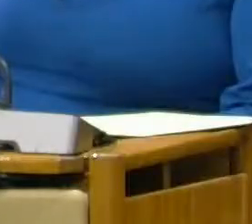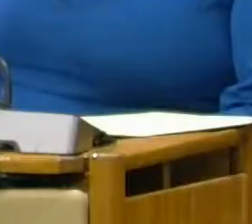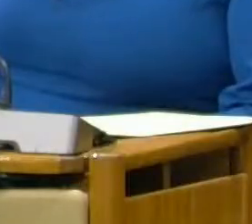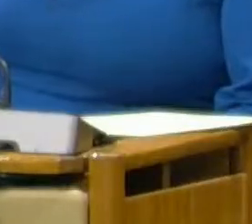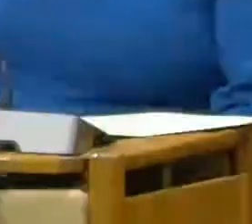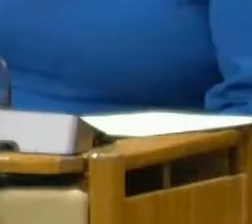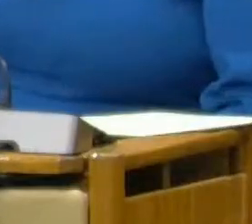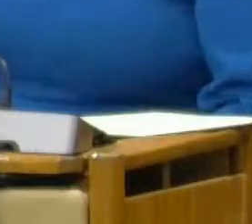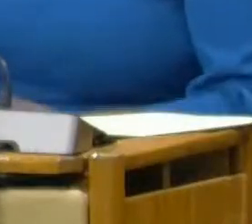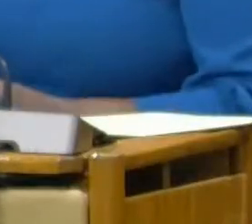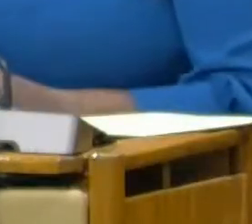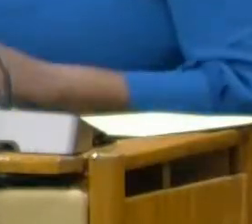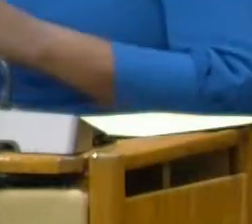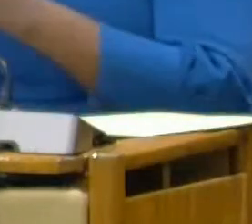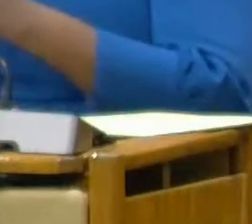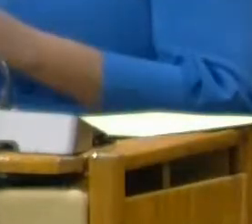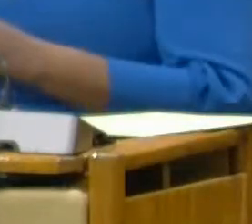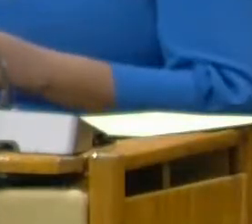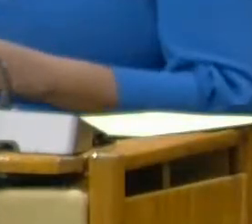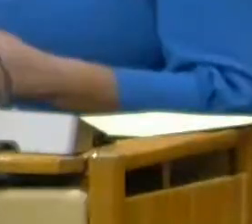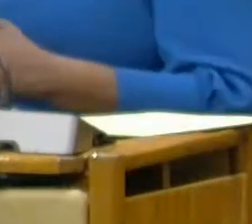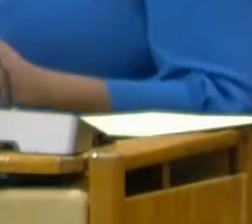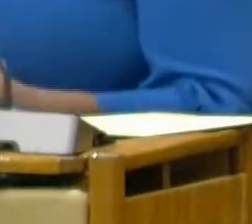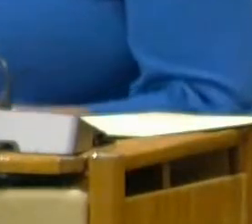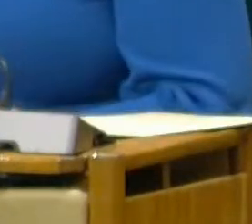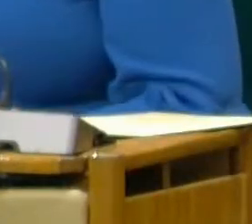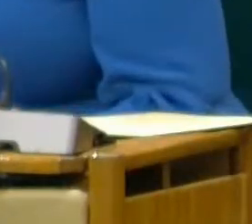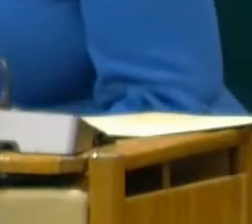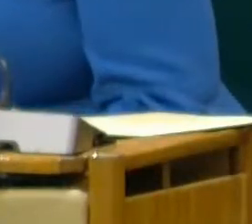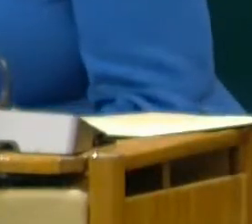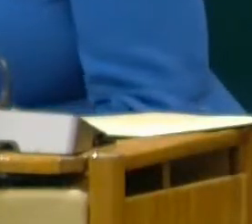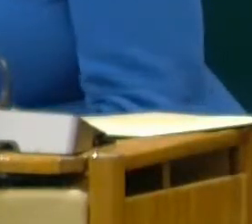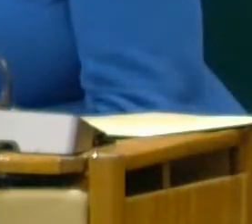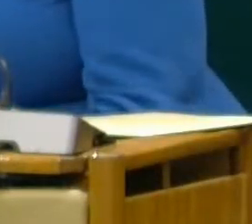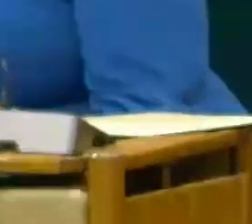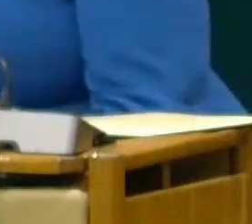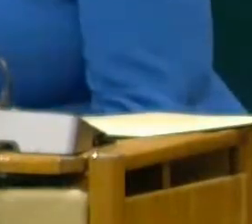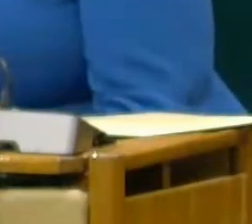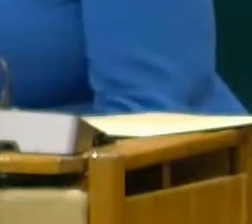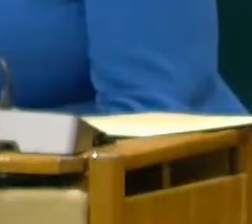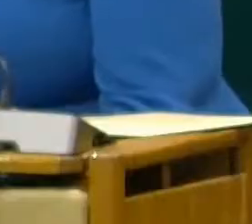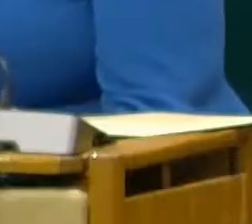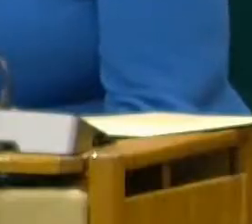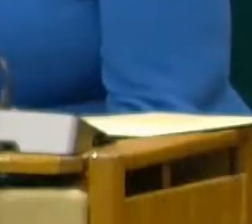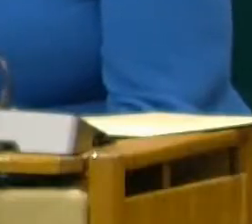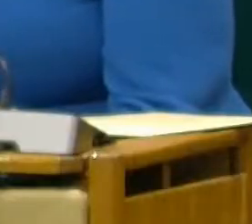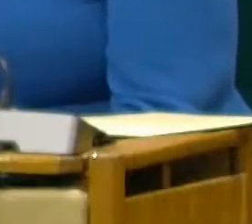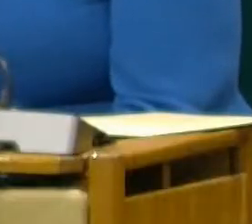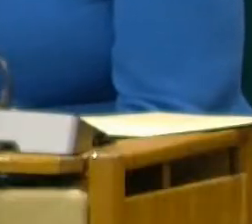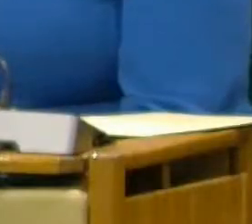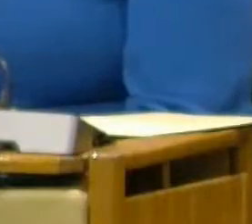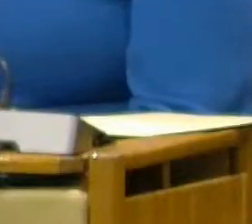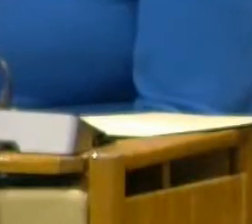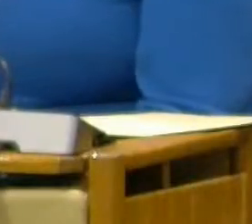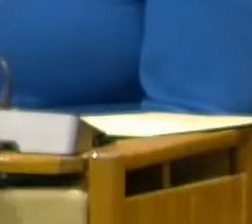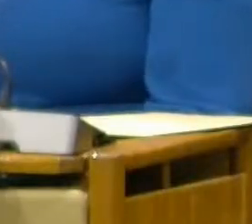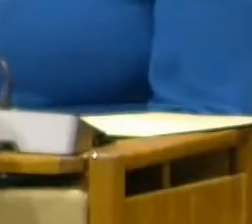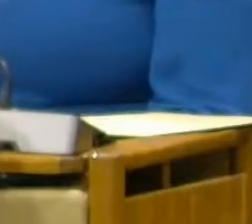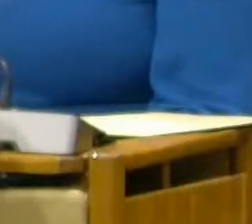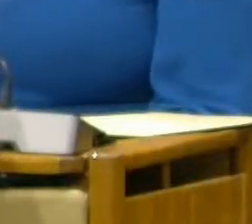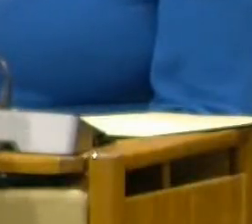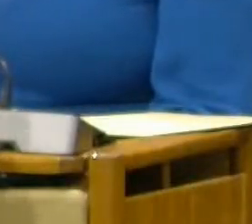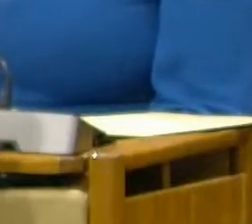strategic actions are not only designed to boost morale and professionalism within the force, but ensure officers feel